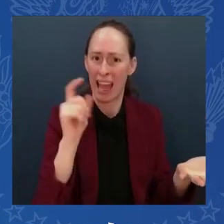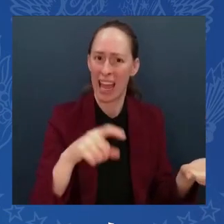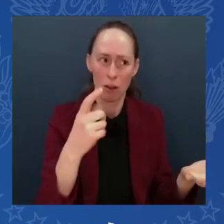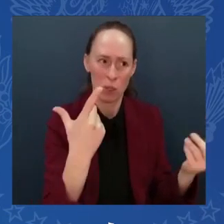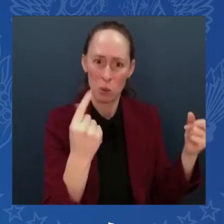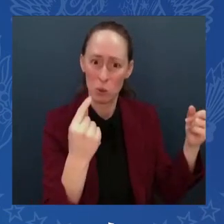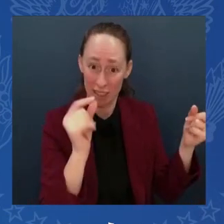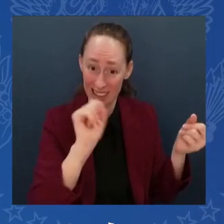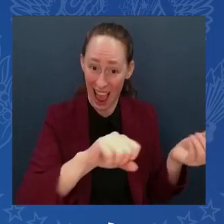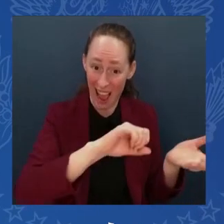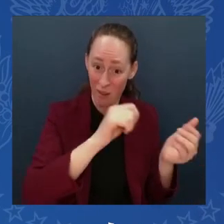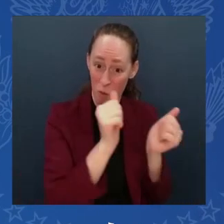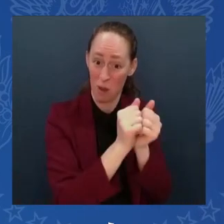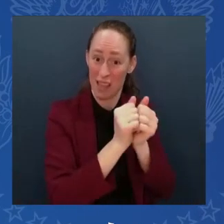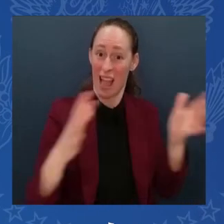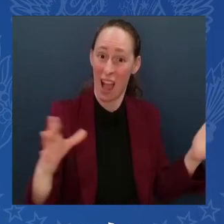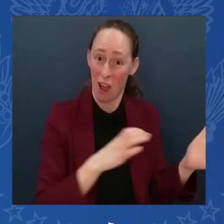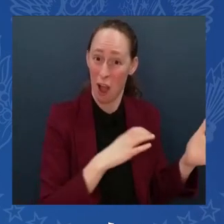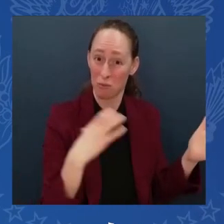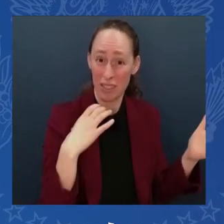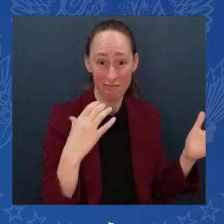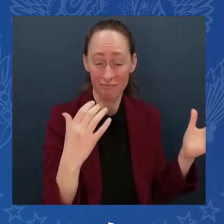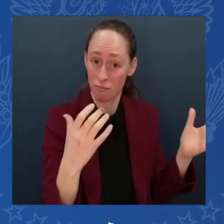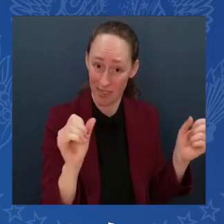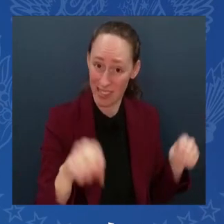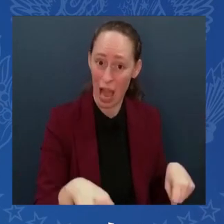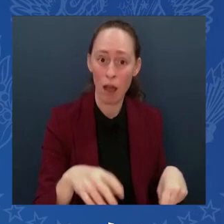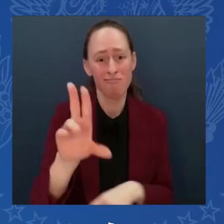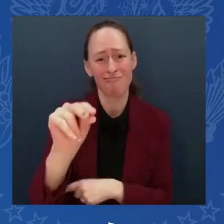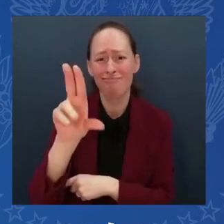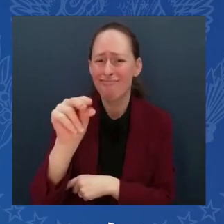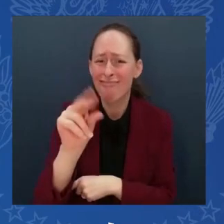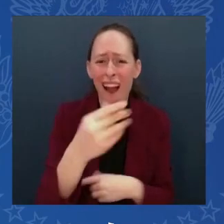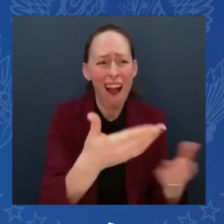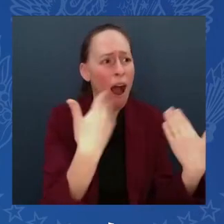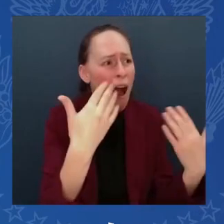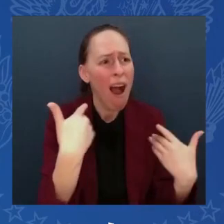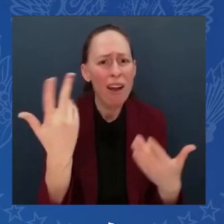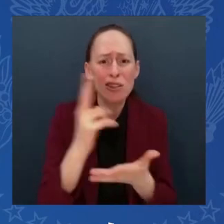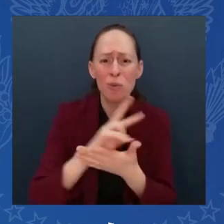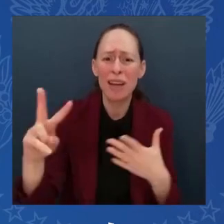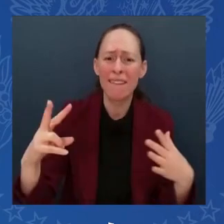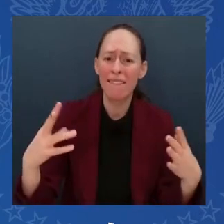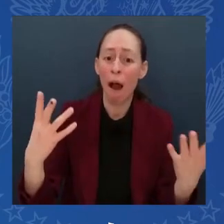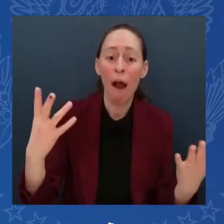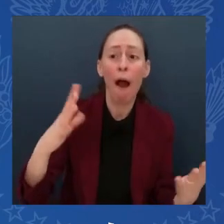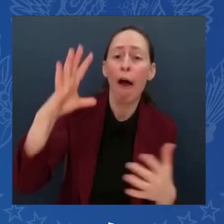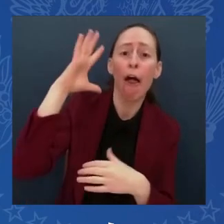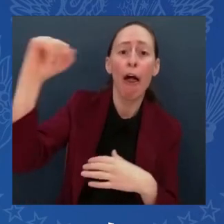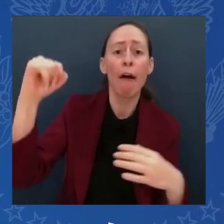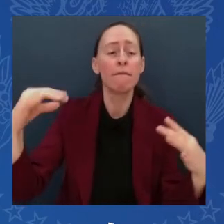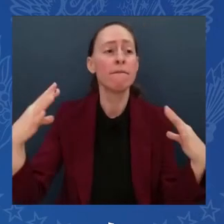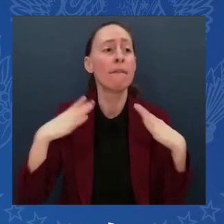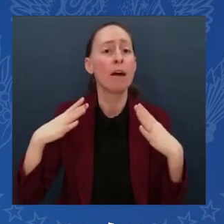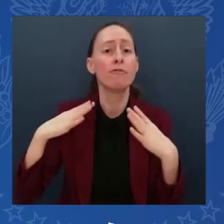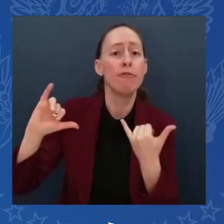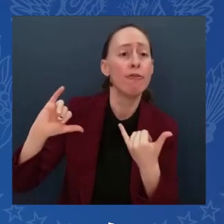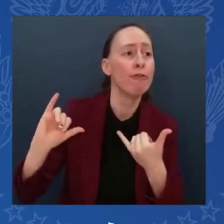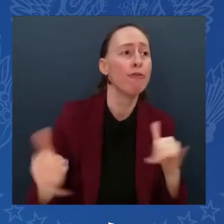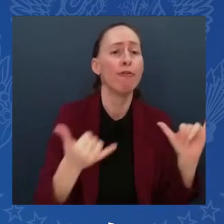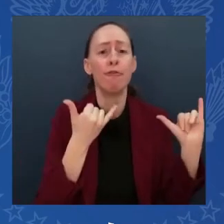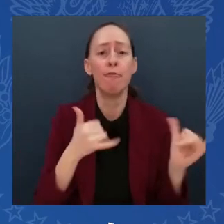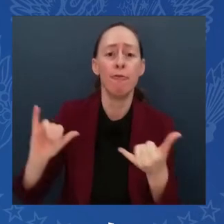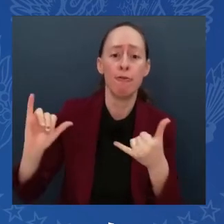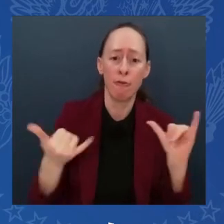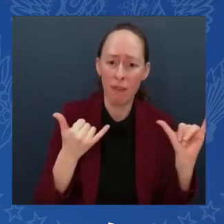2-week vacation. 2 weeks! They're walking away. 2 weeks! What